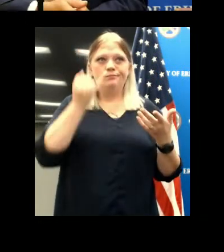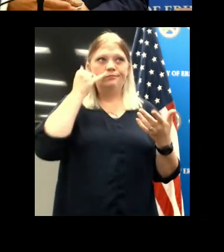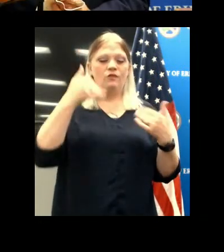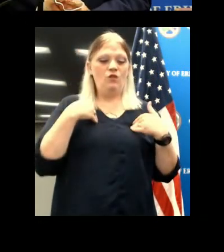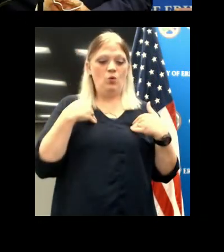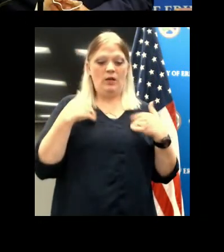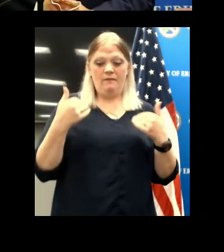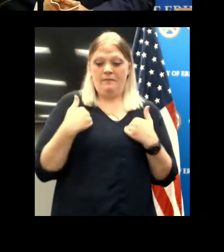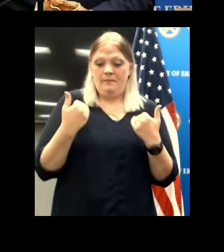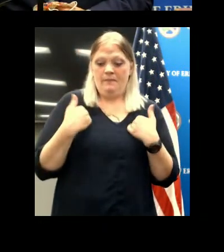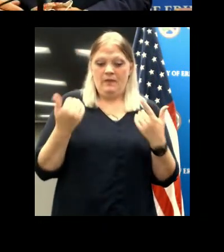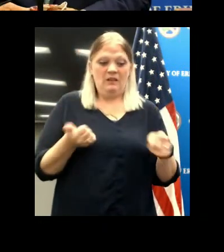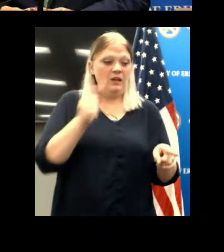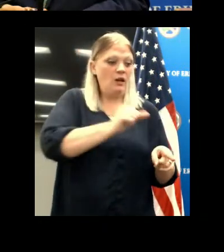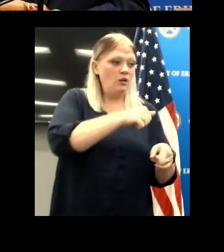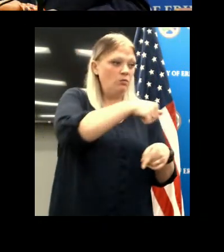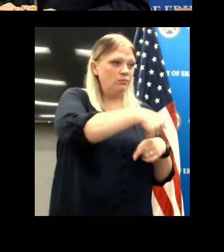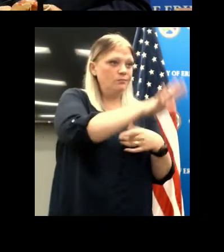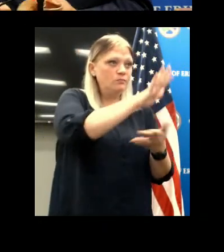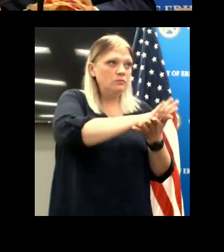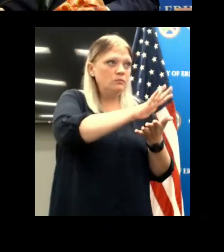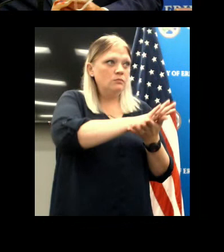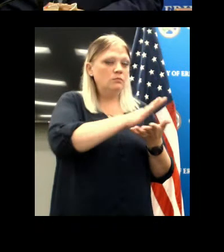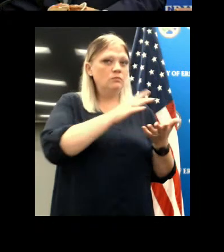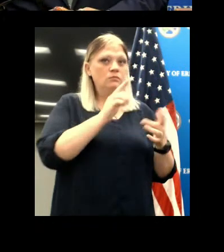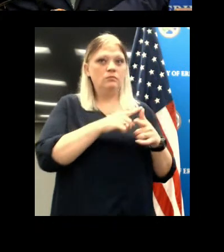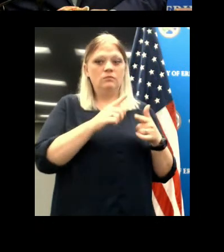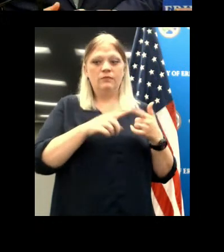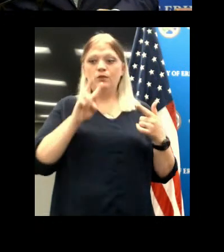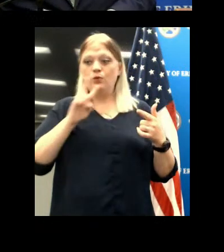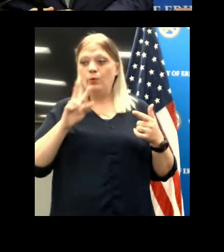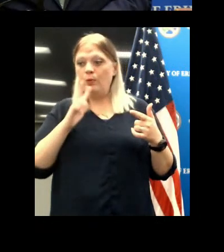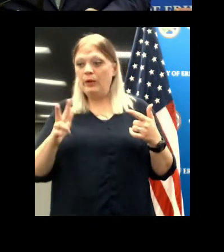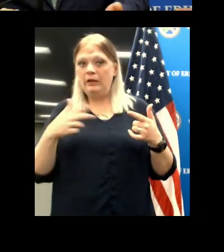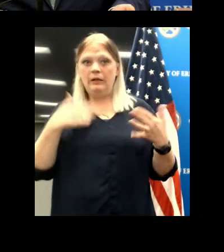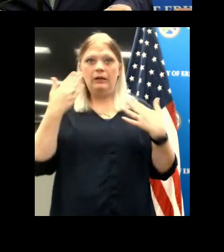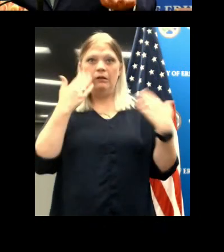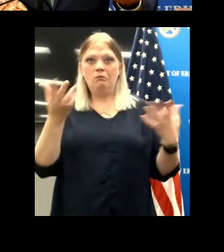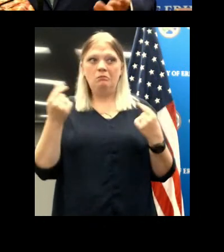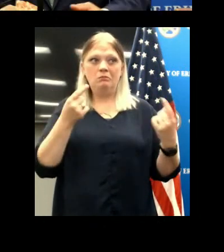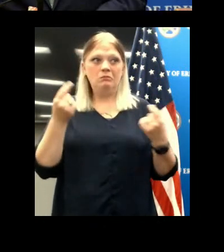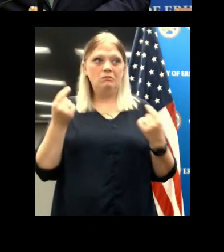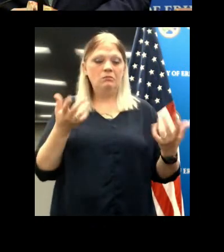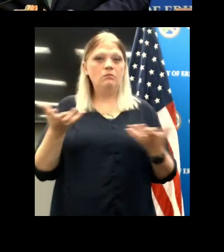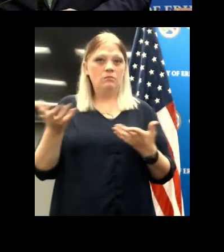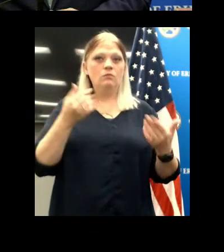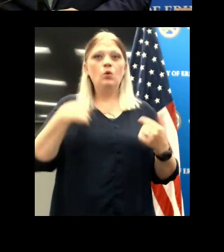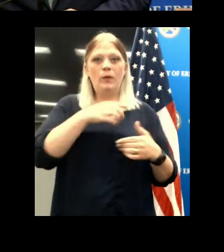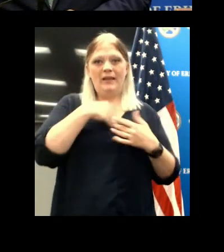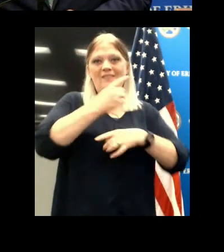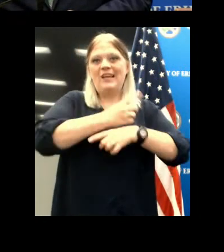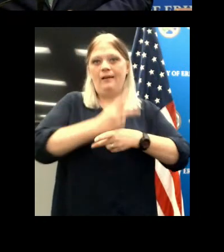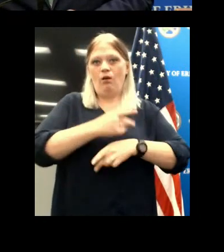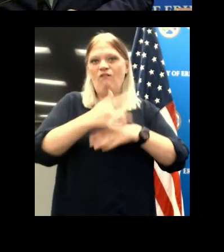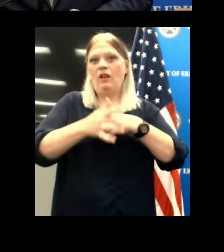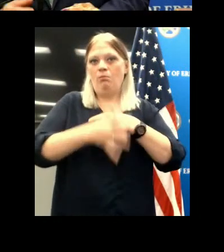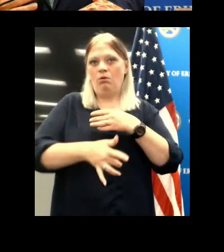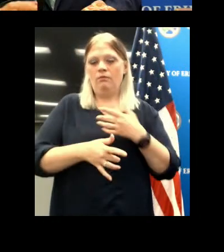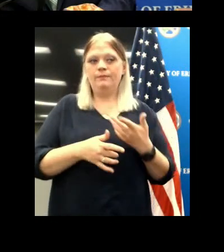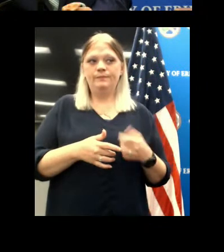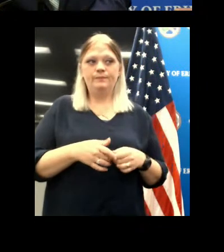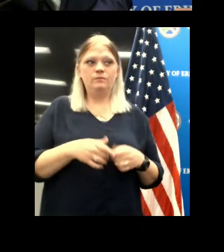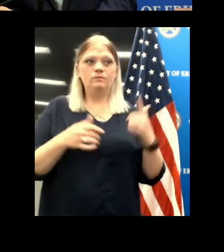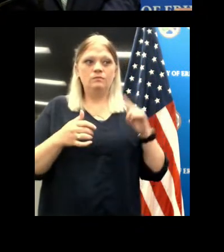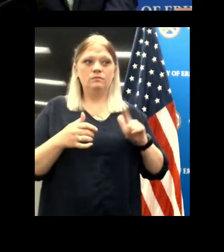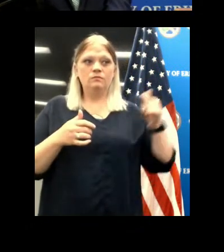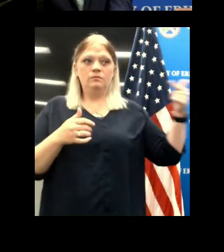little one and the other one's going to be going potentially in the school and you got a 2 or 3 year old, you don't know what to do with the day, we have daycare that's available. I'm going to